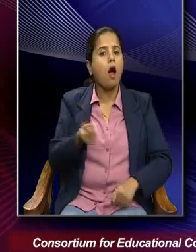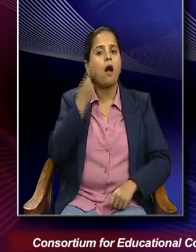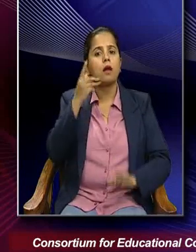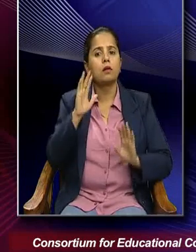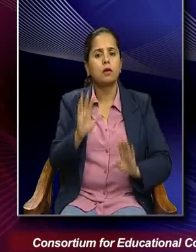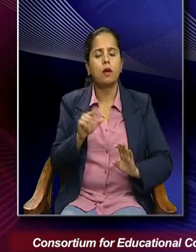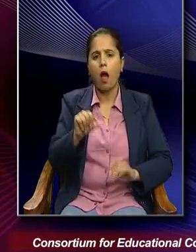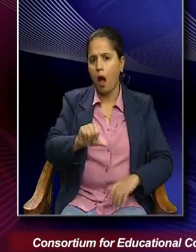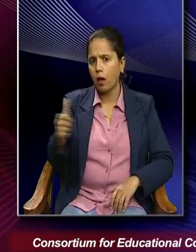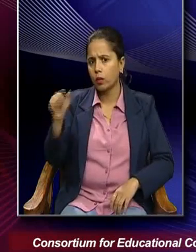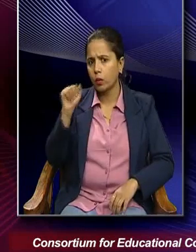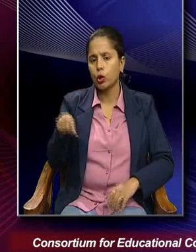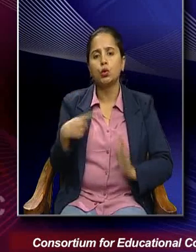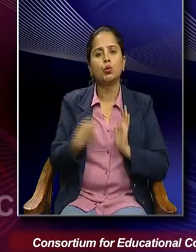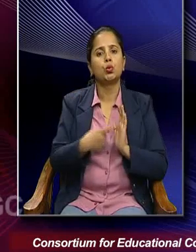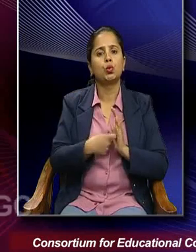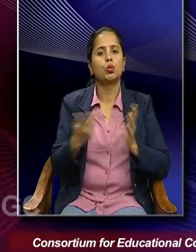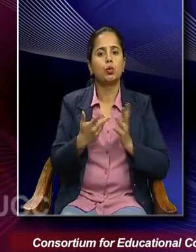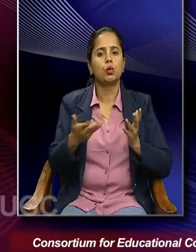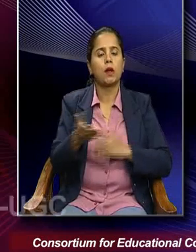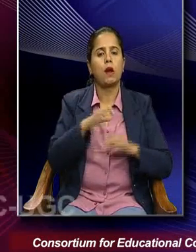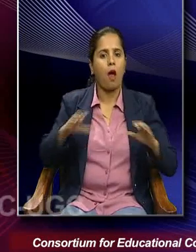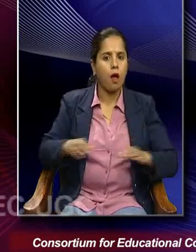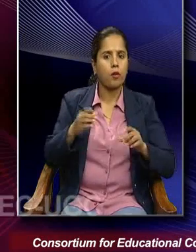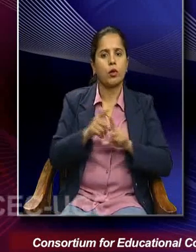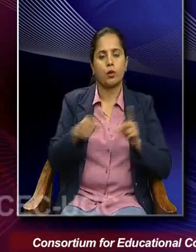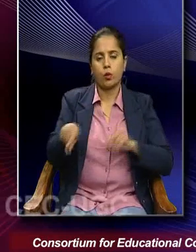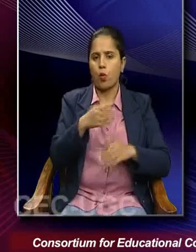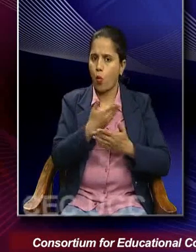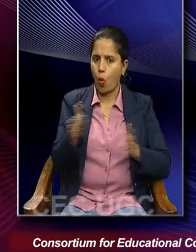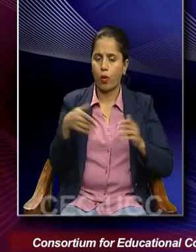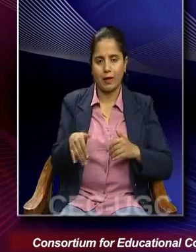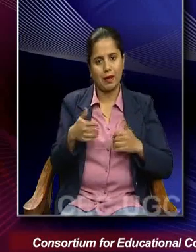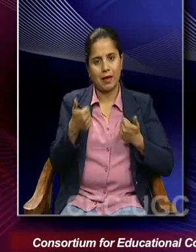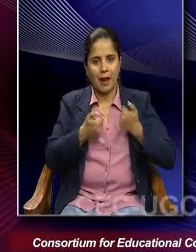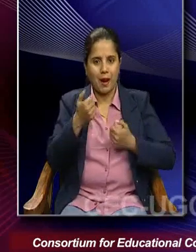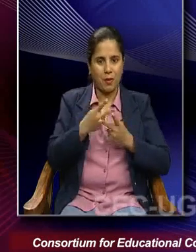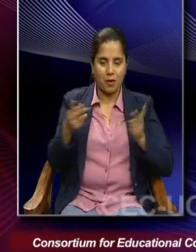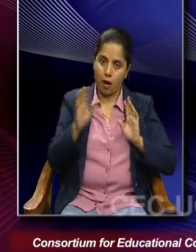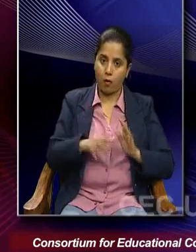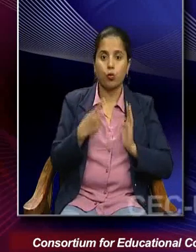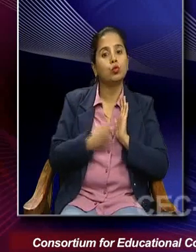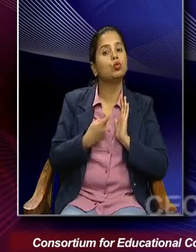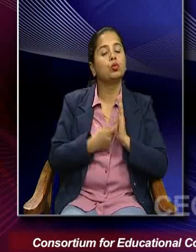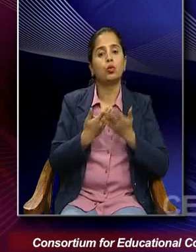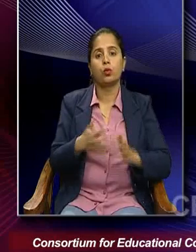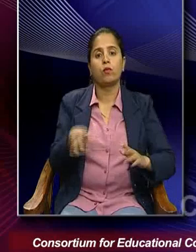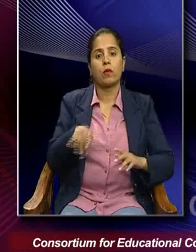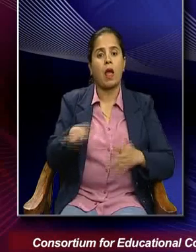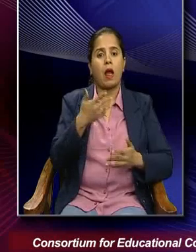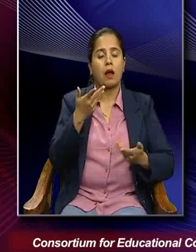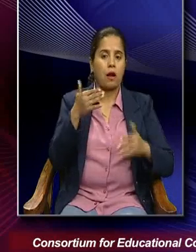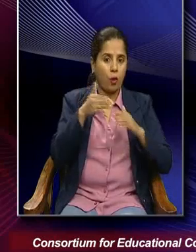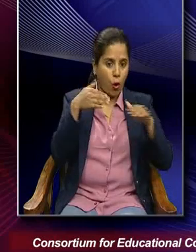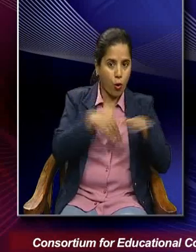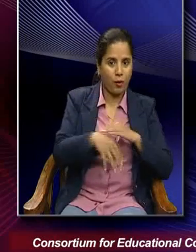and adhere to the rules of activity. So, every game has rules. Any kind of indoor or